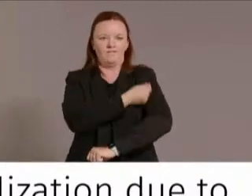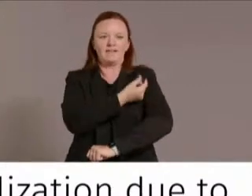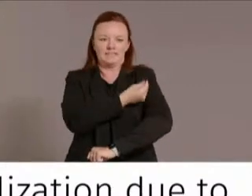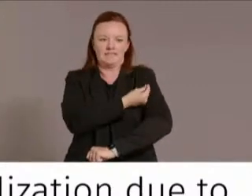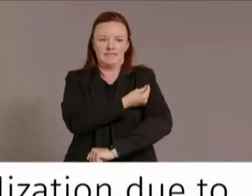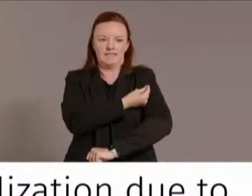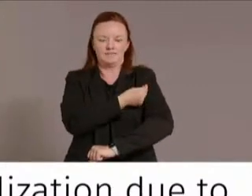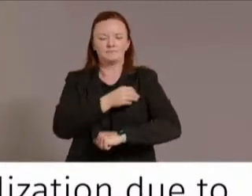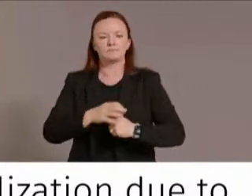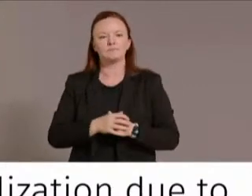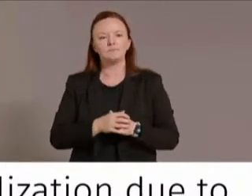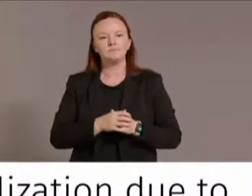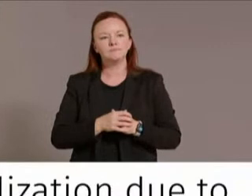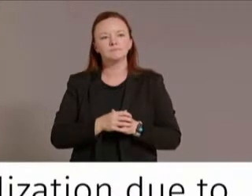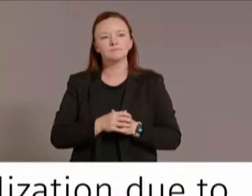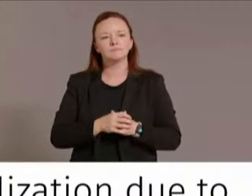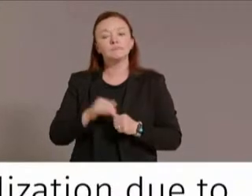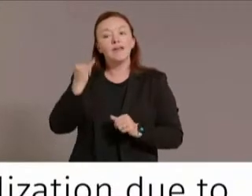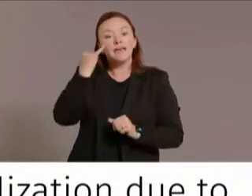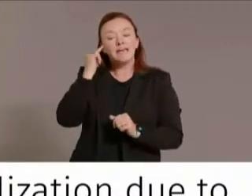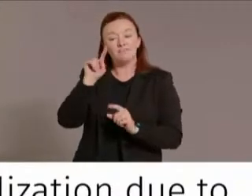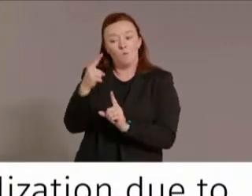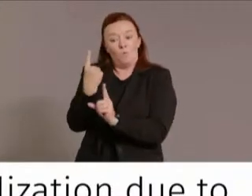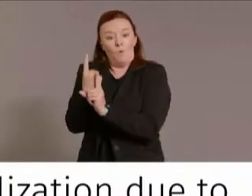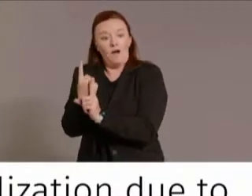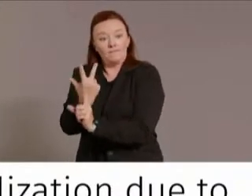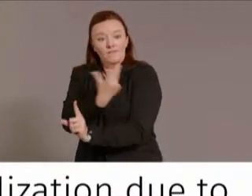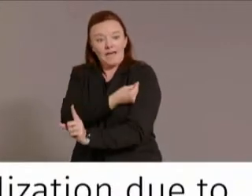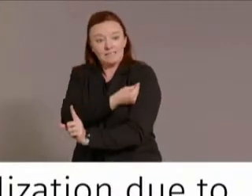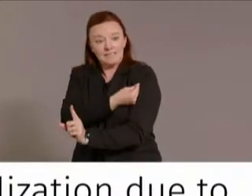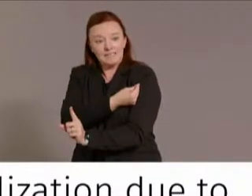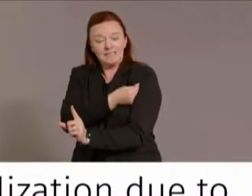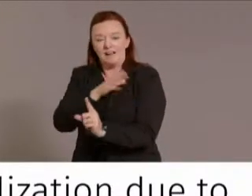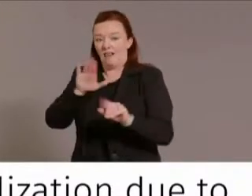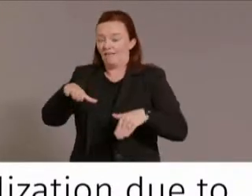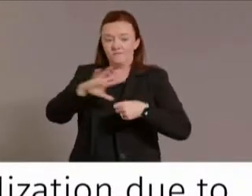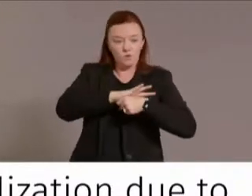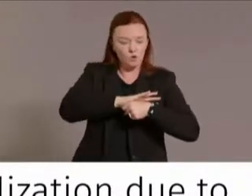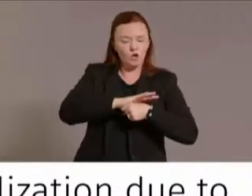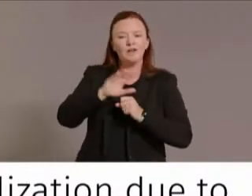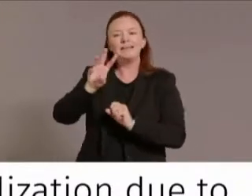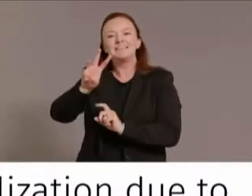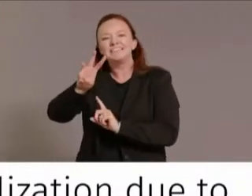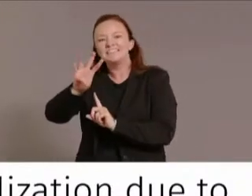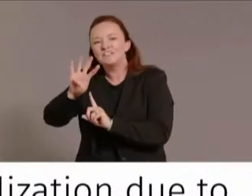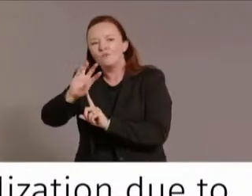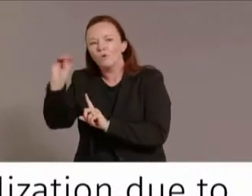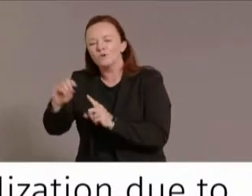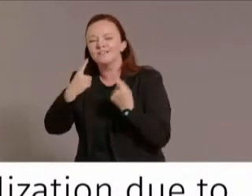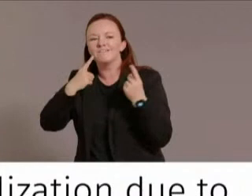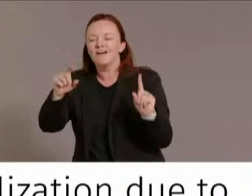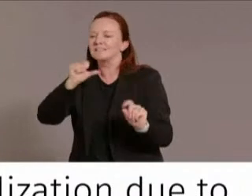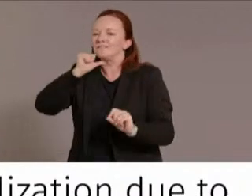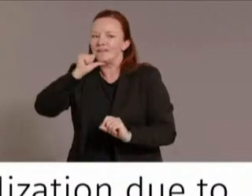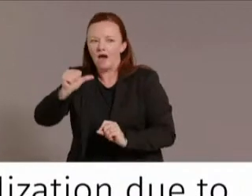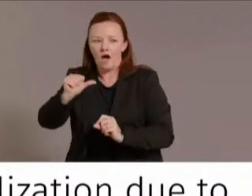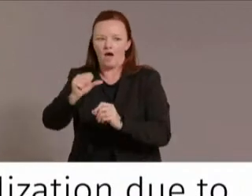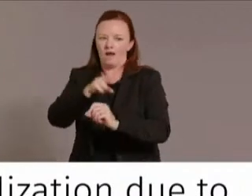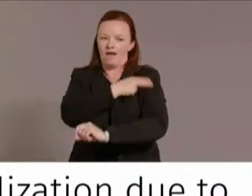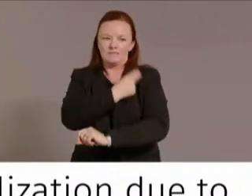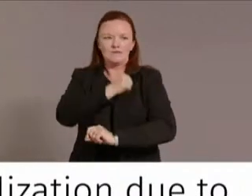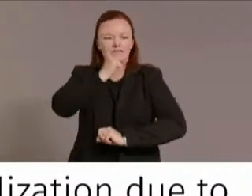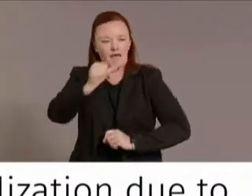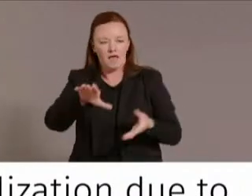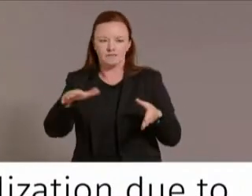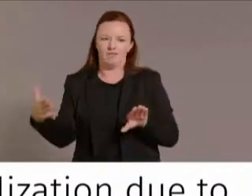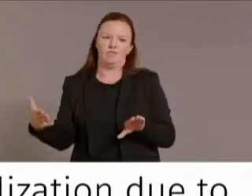and 64 to 65% for partially vaccinated individuals. And this real world data was